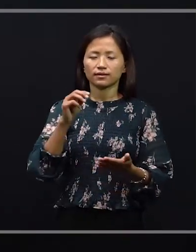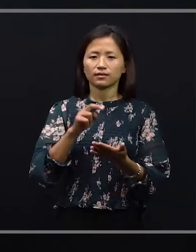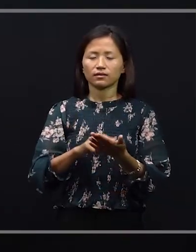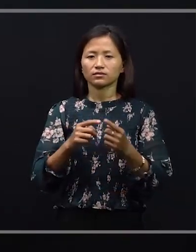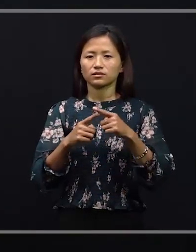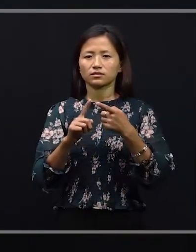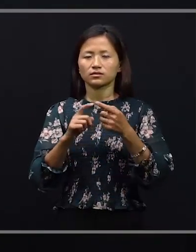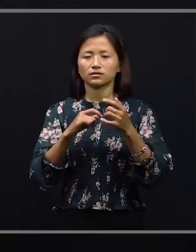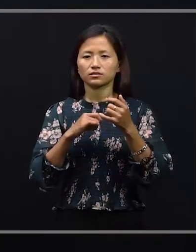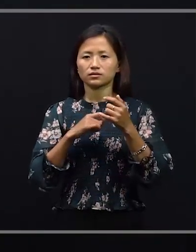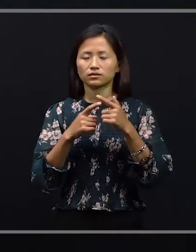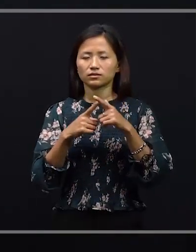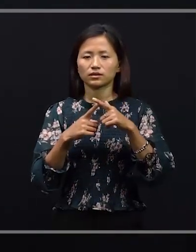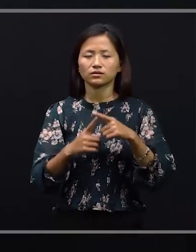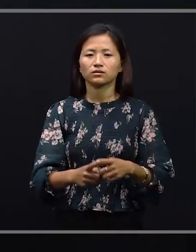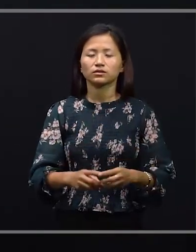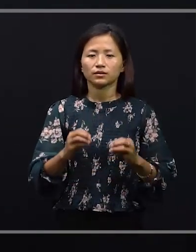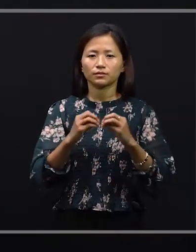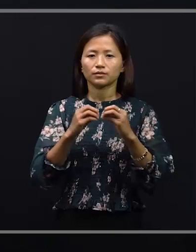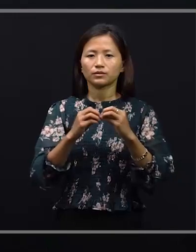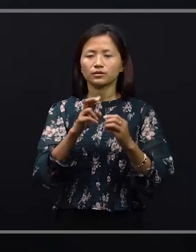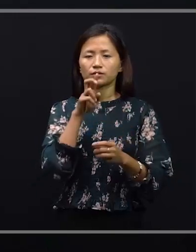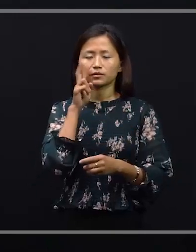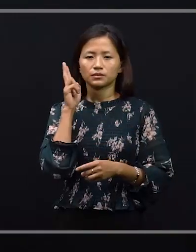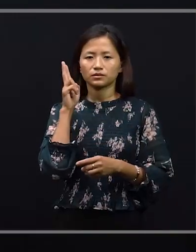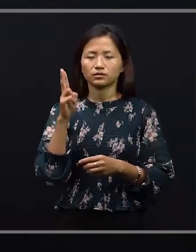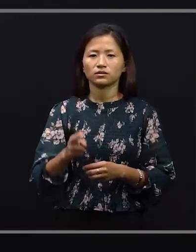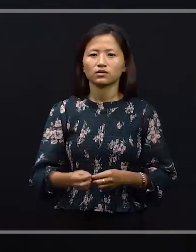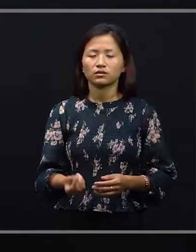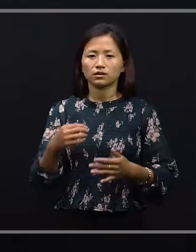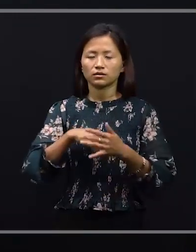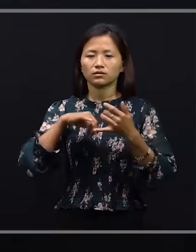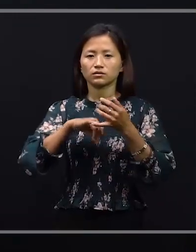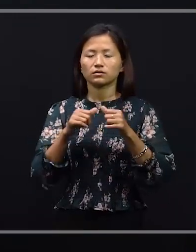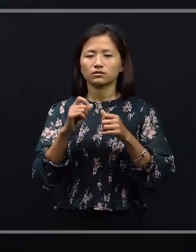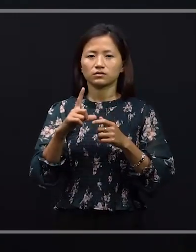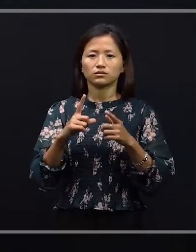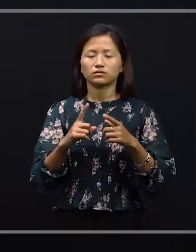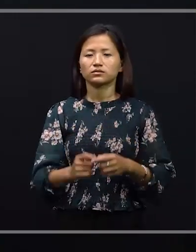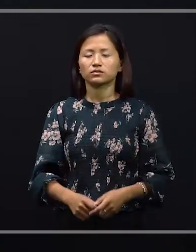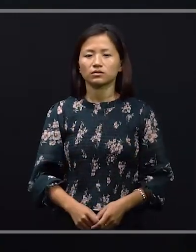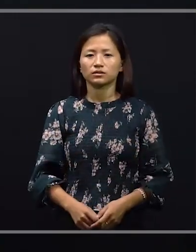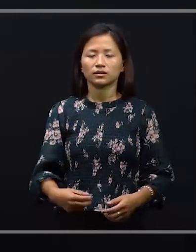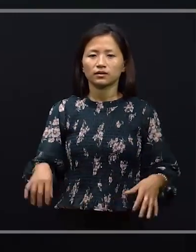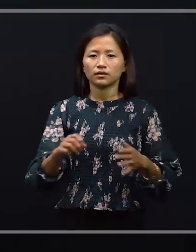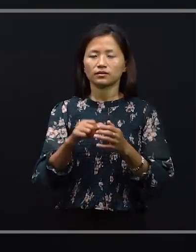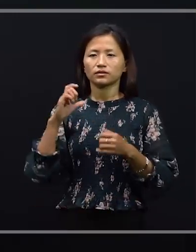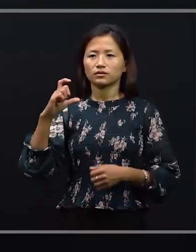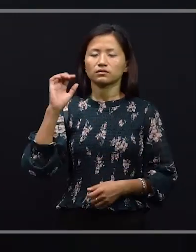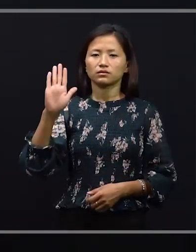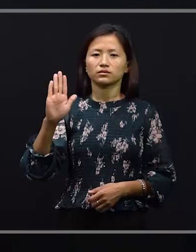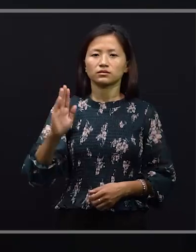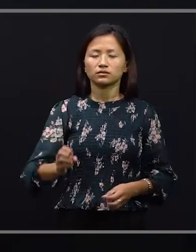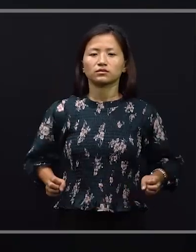salt. Okay, the Britishers, they had imposed tax on salt, and so Gandhiji and the Congress, they started